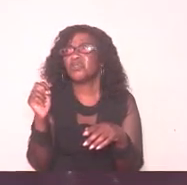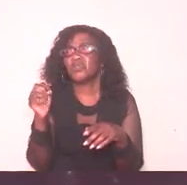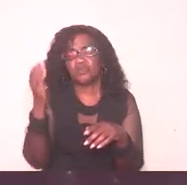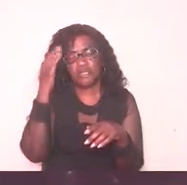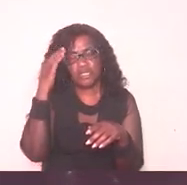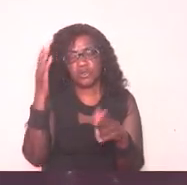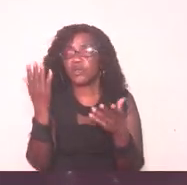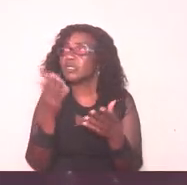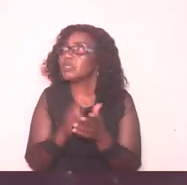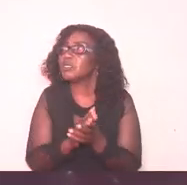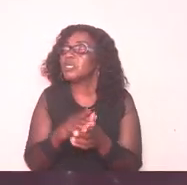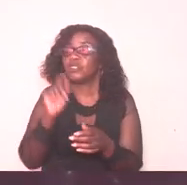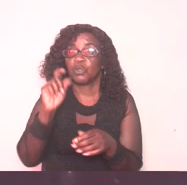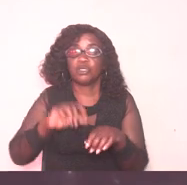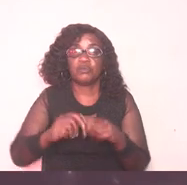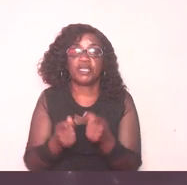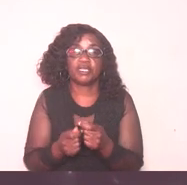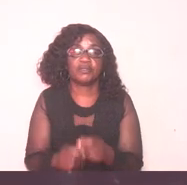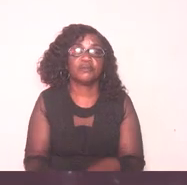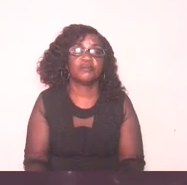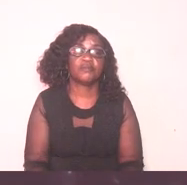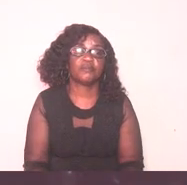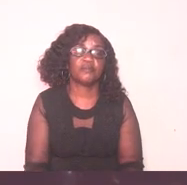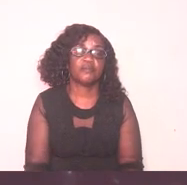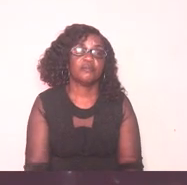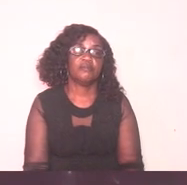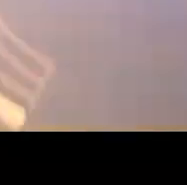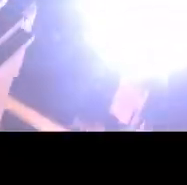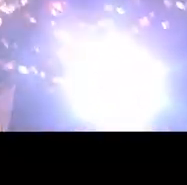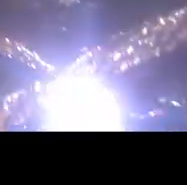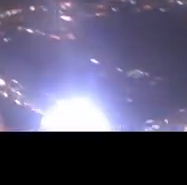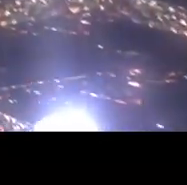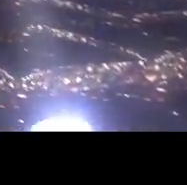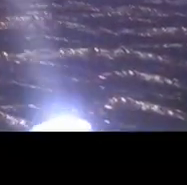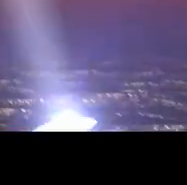means. We will be taking a short break. Stay tuned, and we'll be back with more.